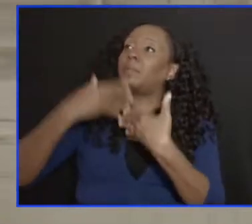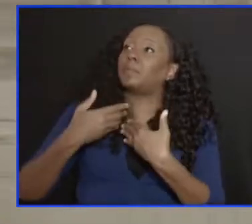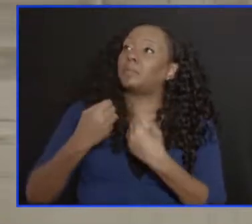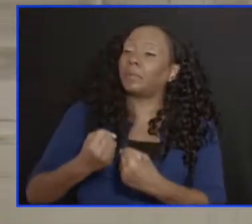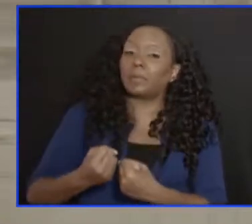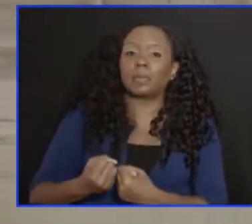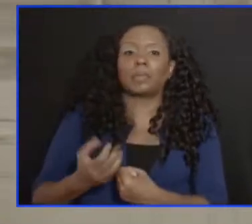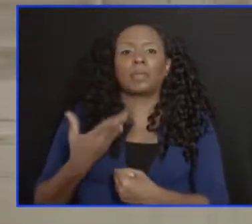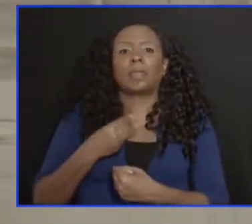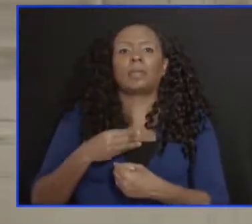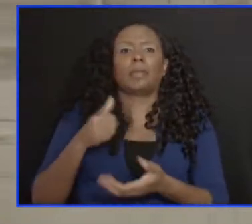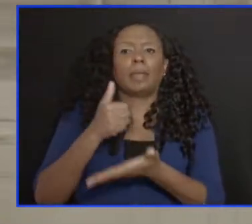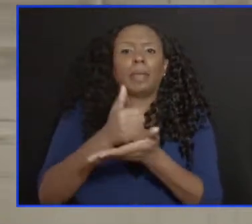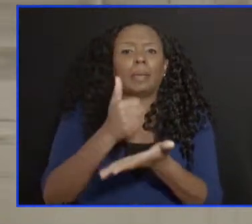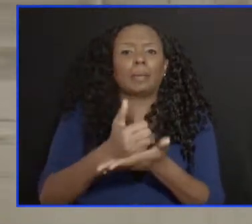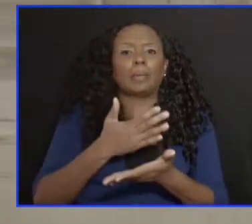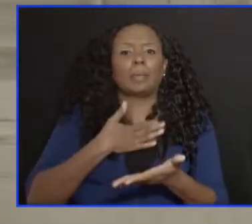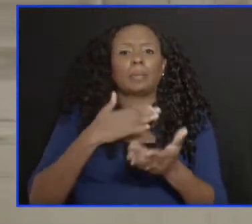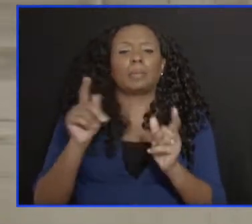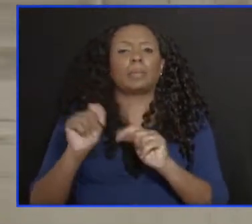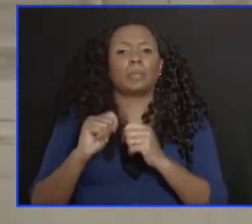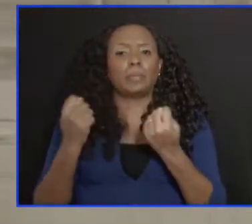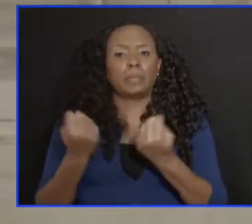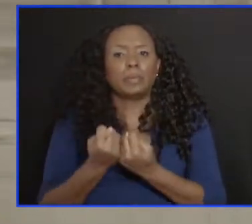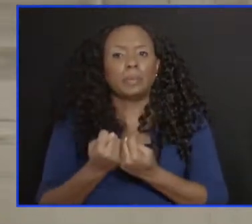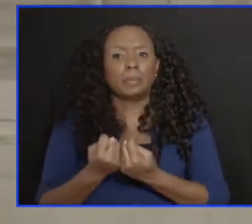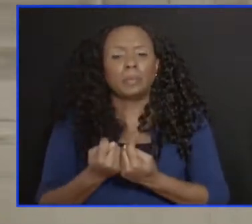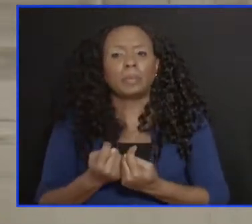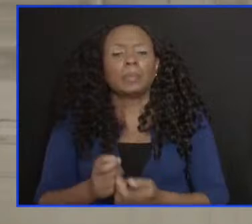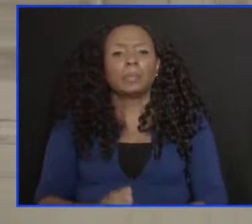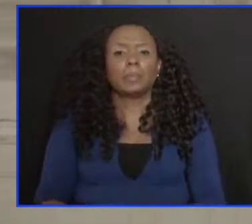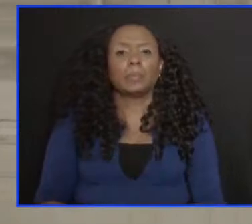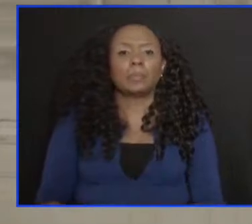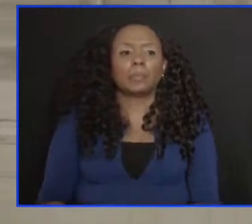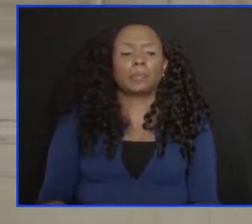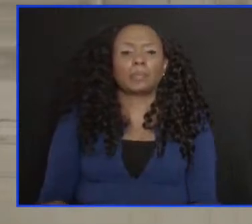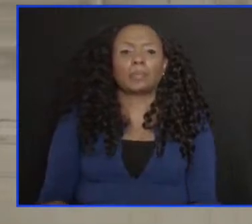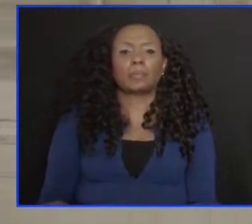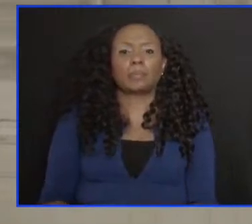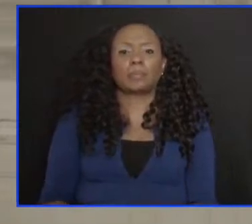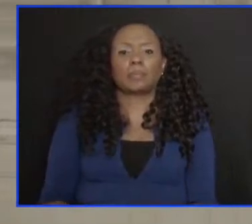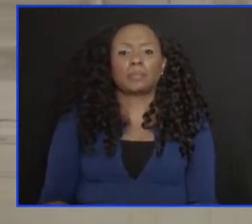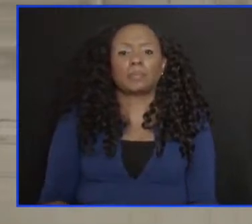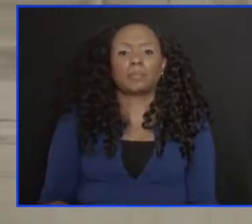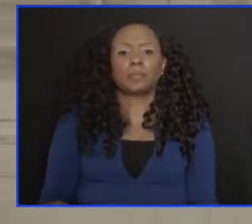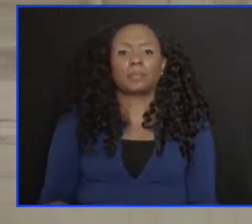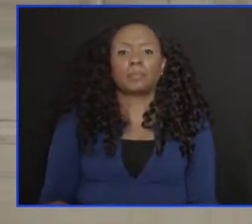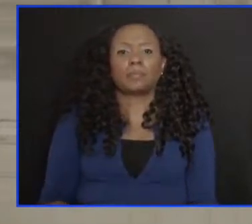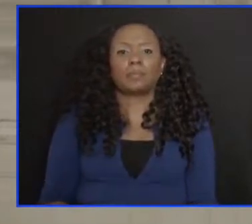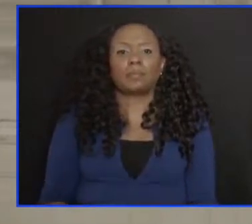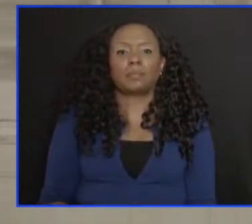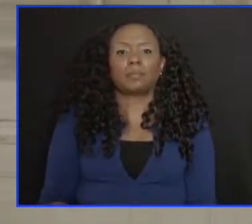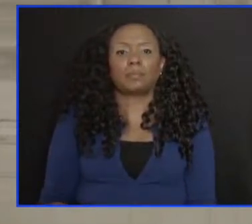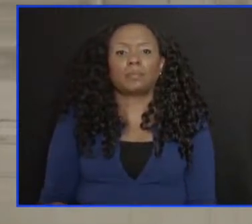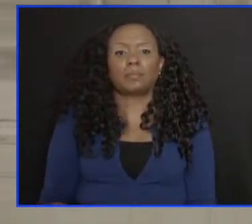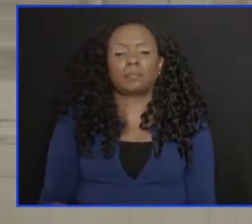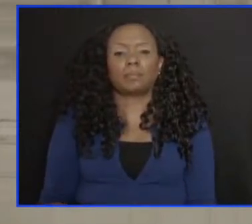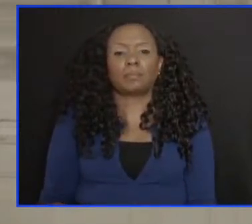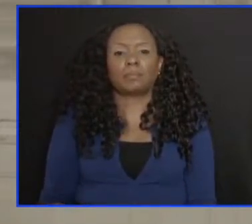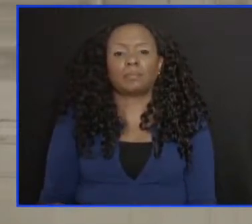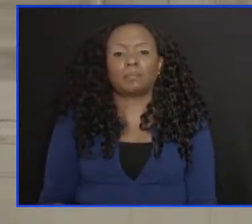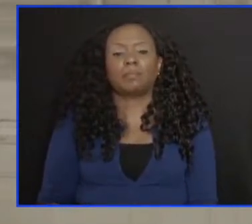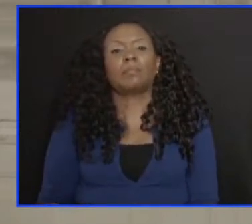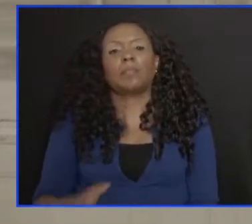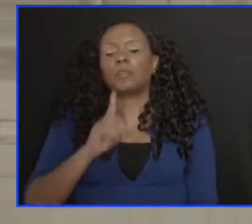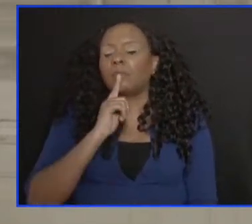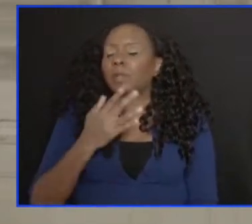And I take the opportunity, I have not done it before, to really extend my greatest thanks to our team at Harson's